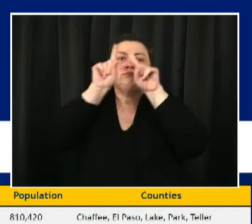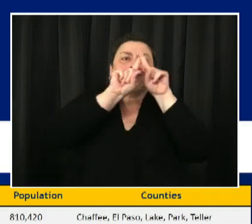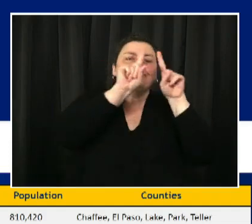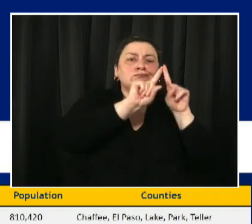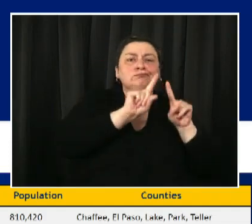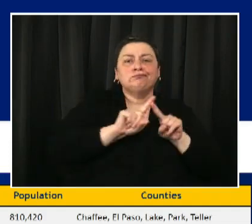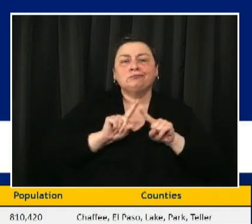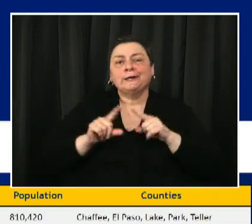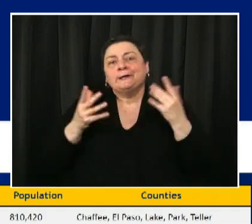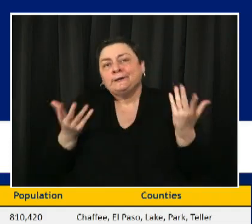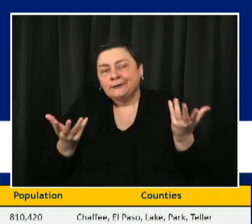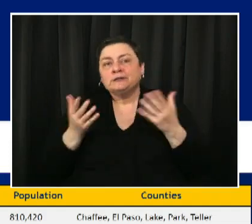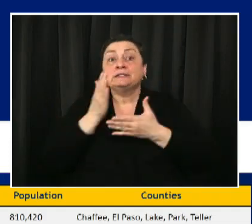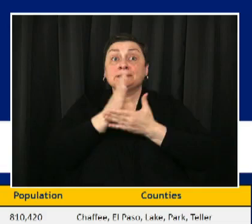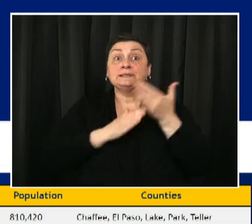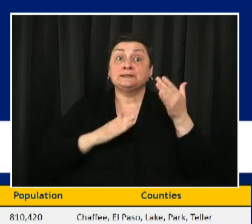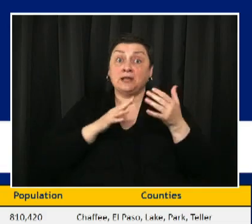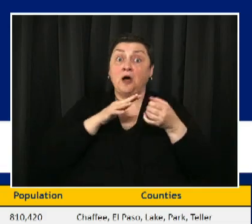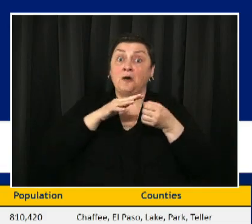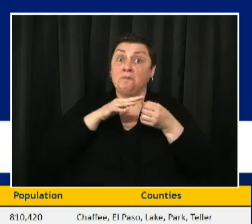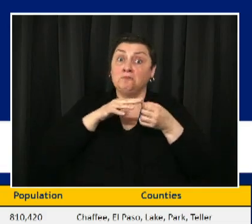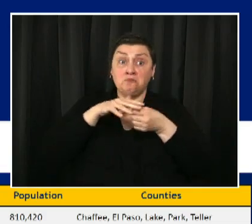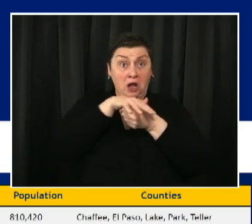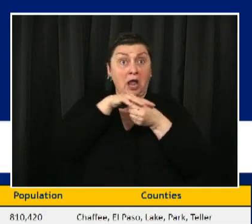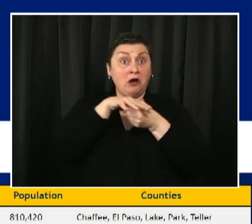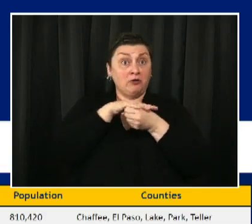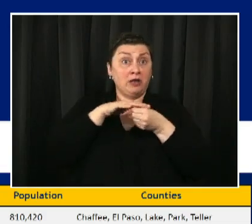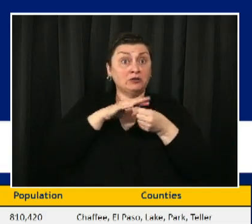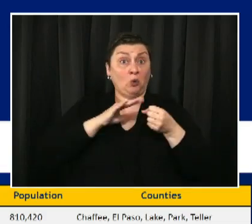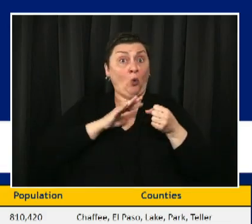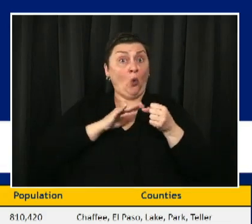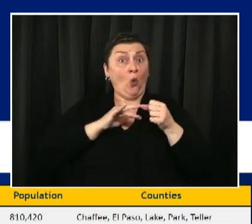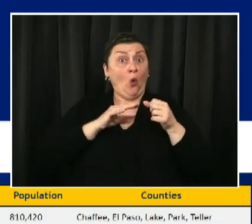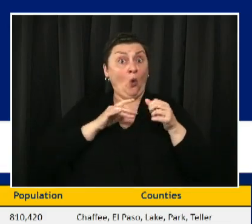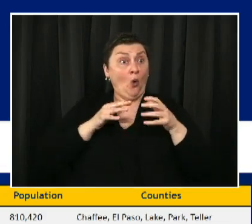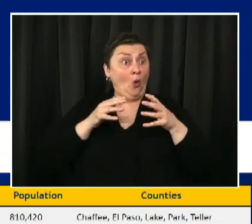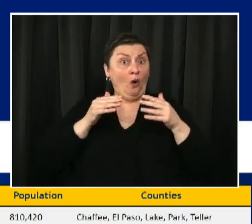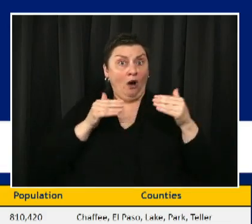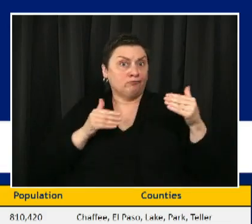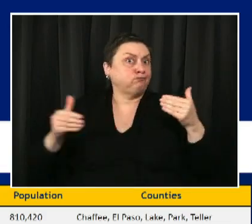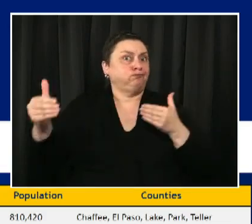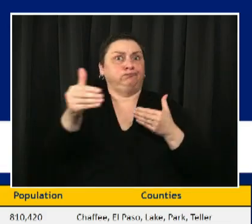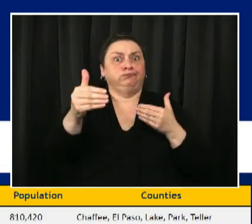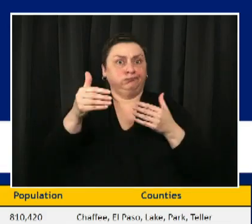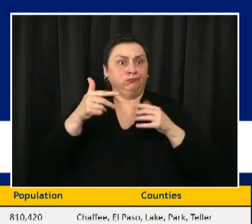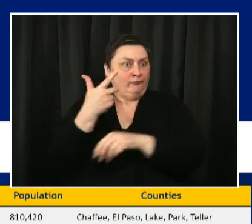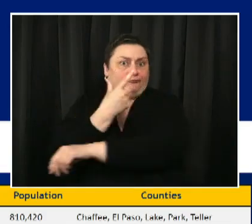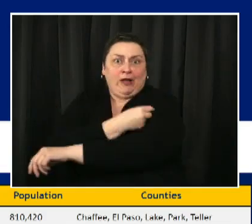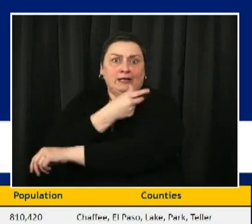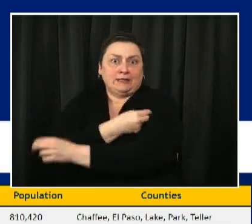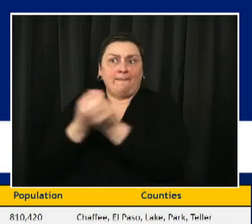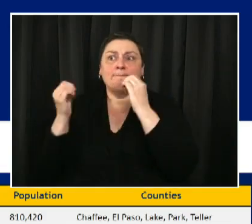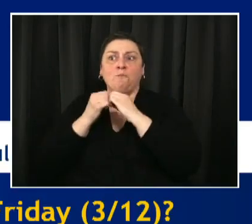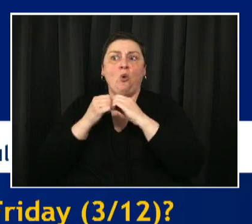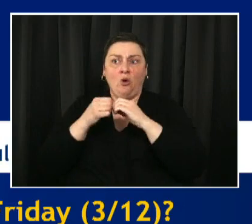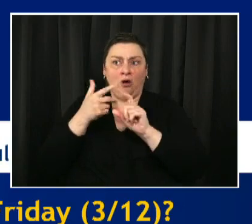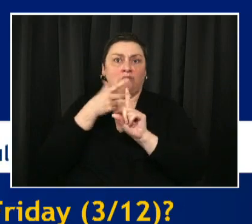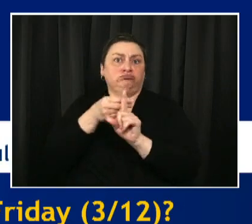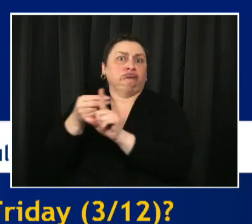some of these regions are ahead of others in terms of the proportion of the population vaccinated. Next.